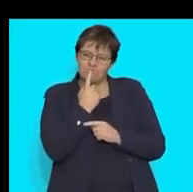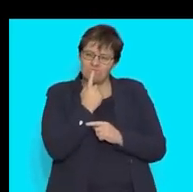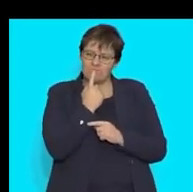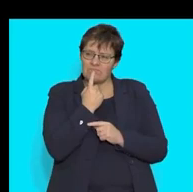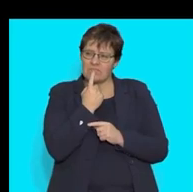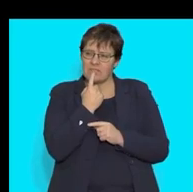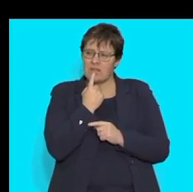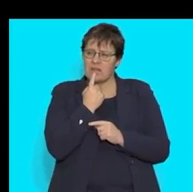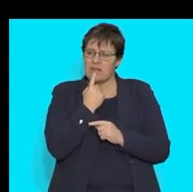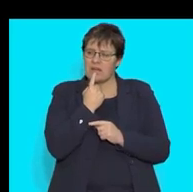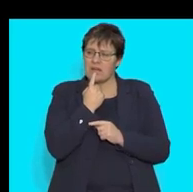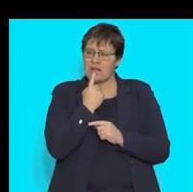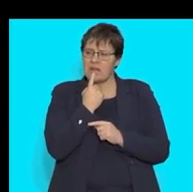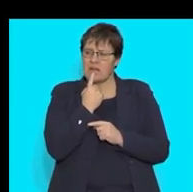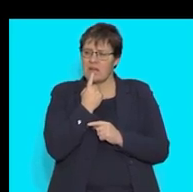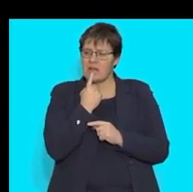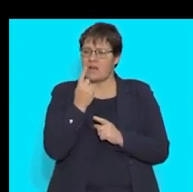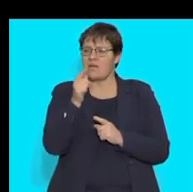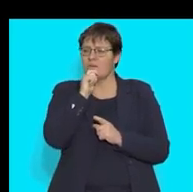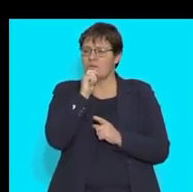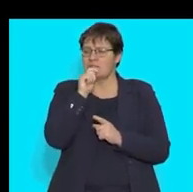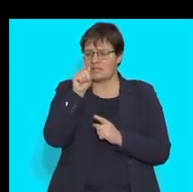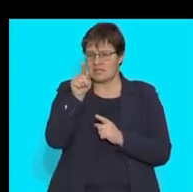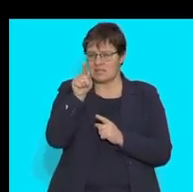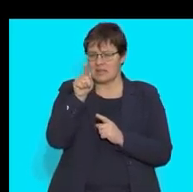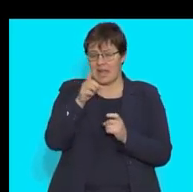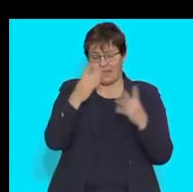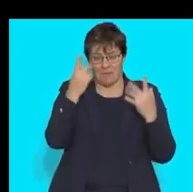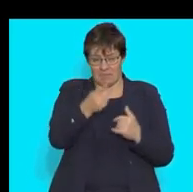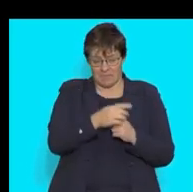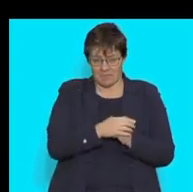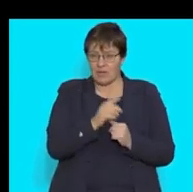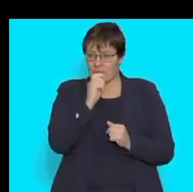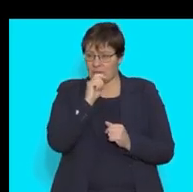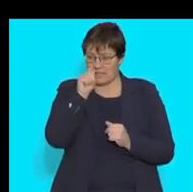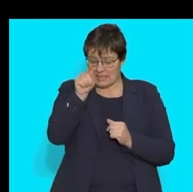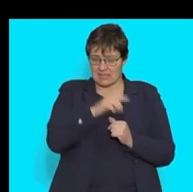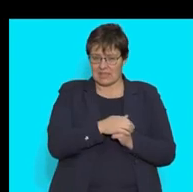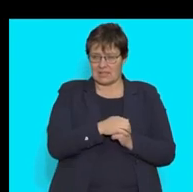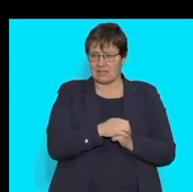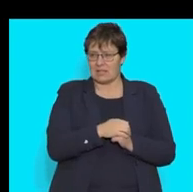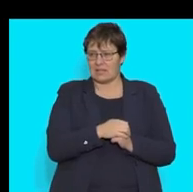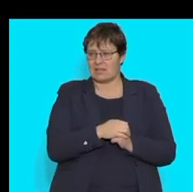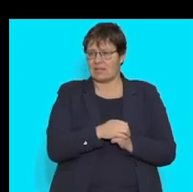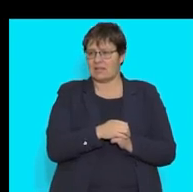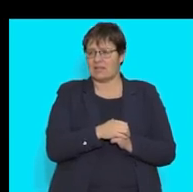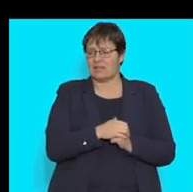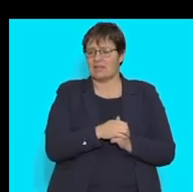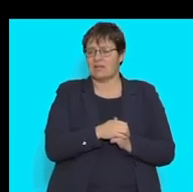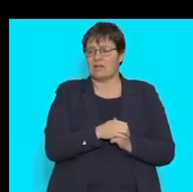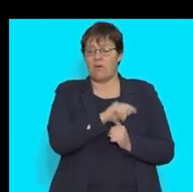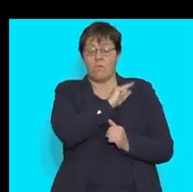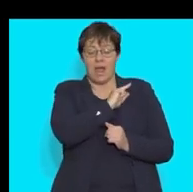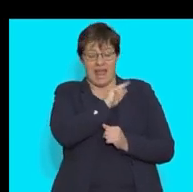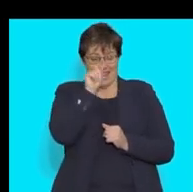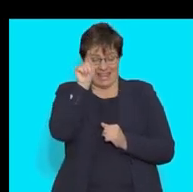it does look like it's a little bit more difficult. So I'm going to have to give up on that. I'm going to take that one over there like that.